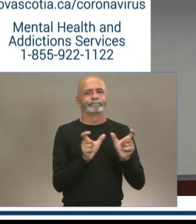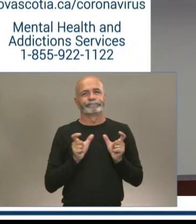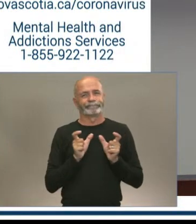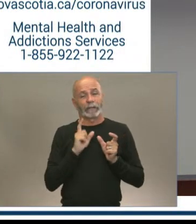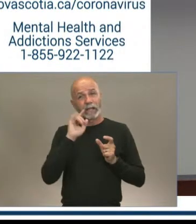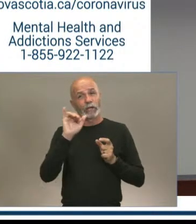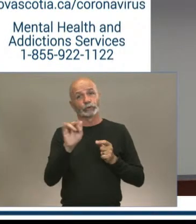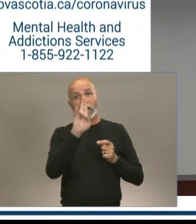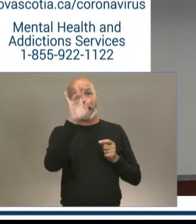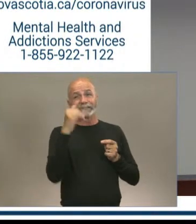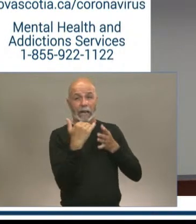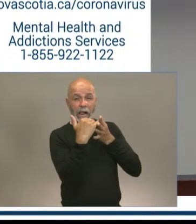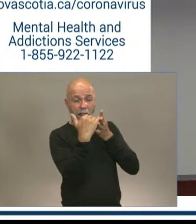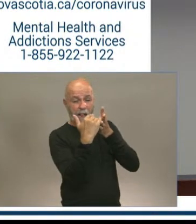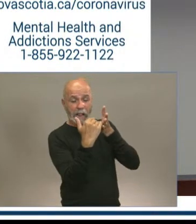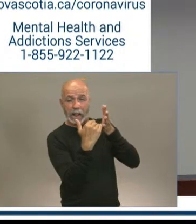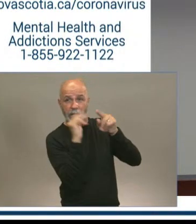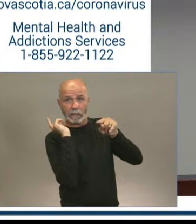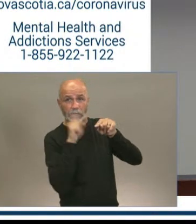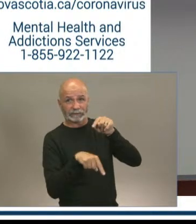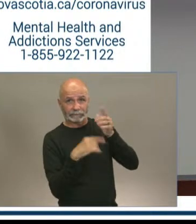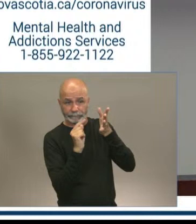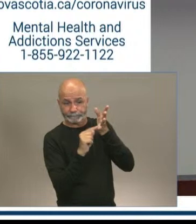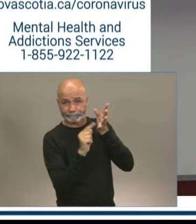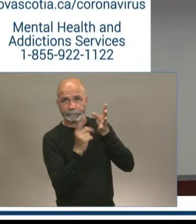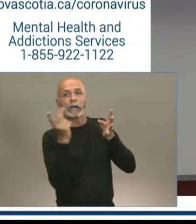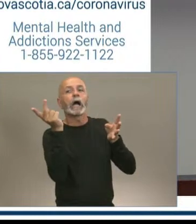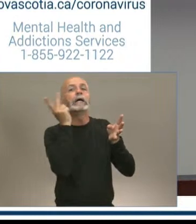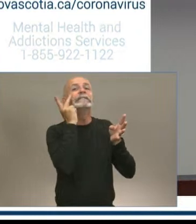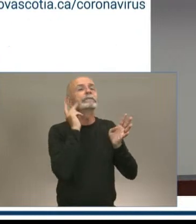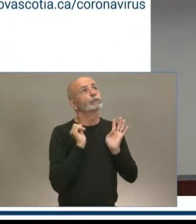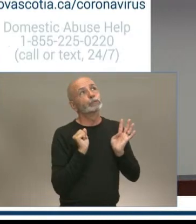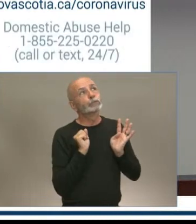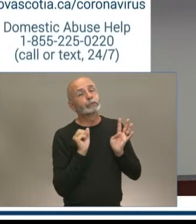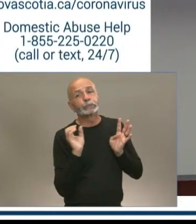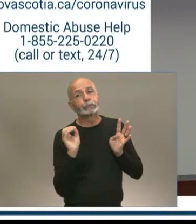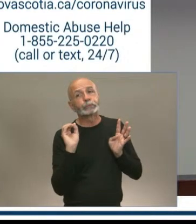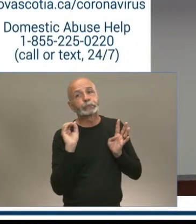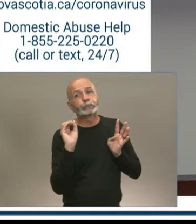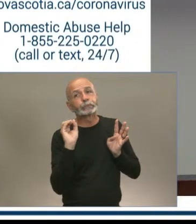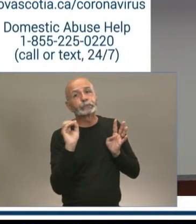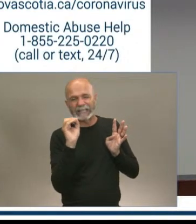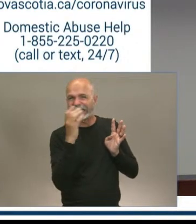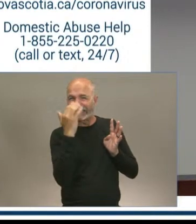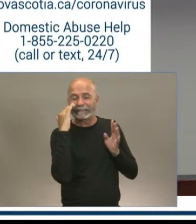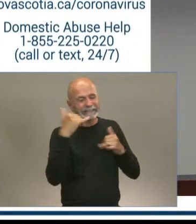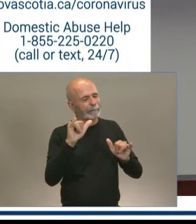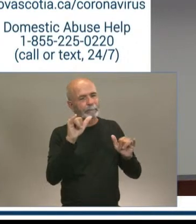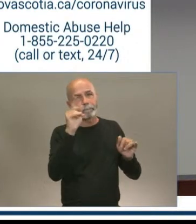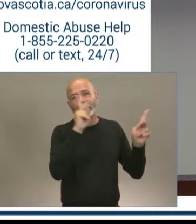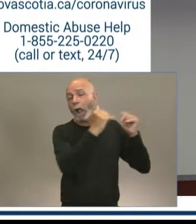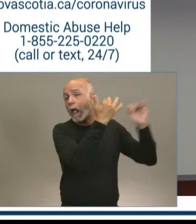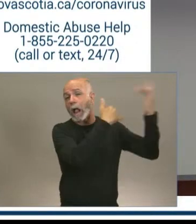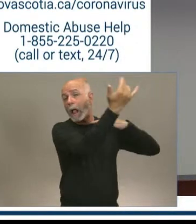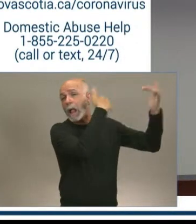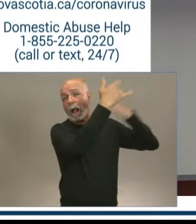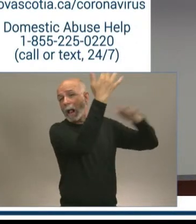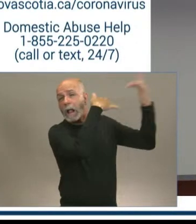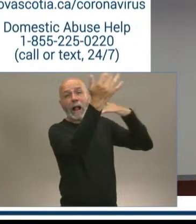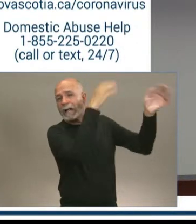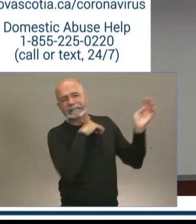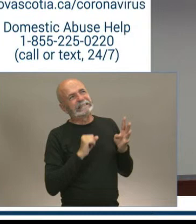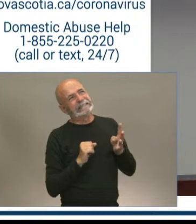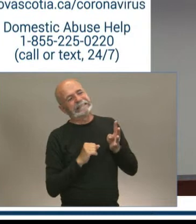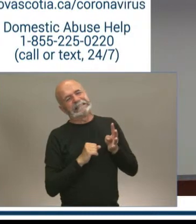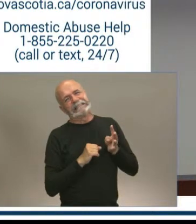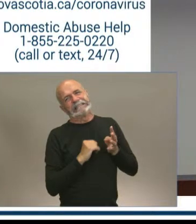introduce the risk that is inherent with having more people come into the province. And once we've done that and we see where we're